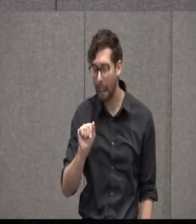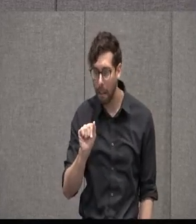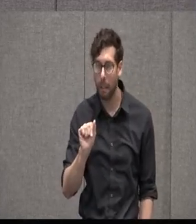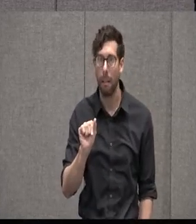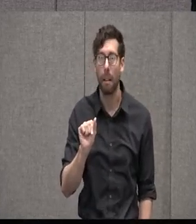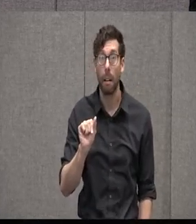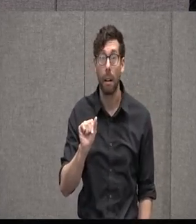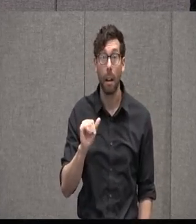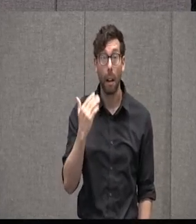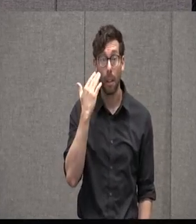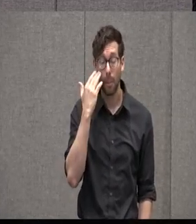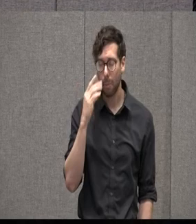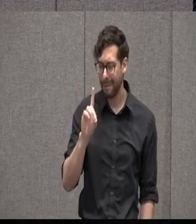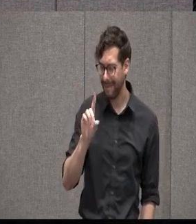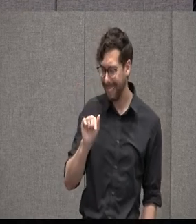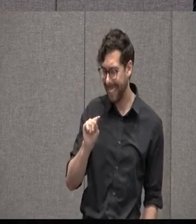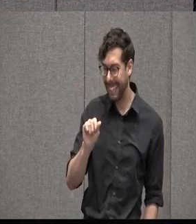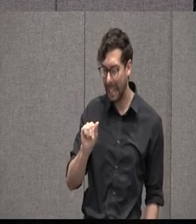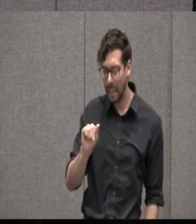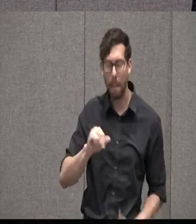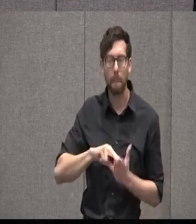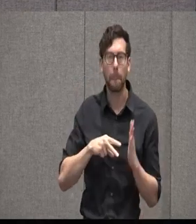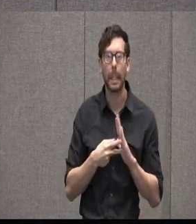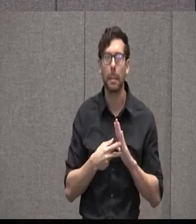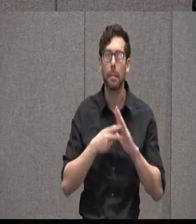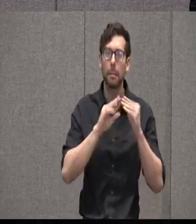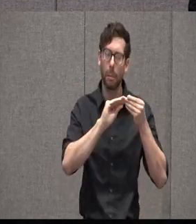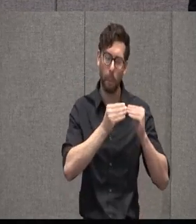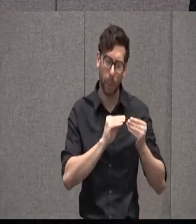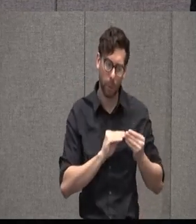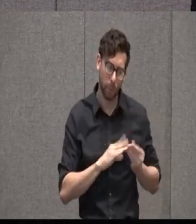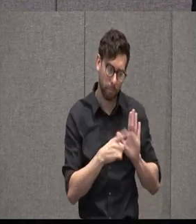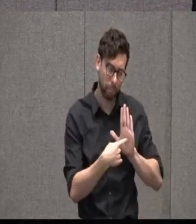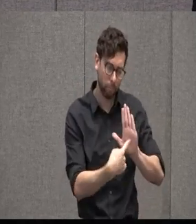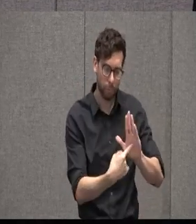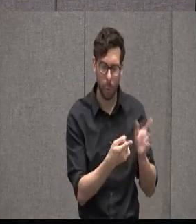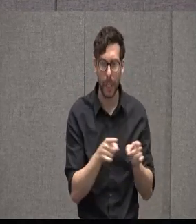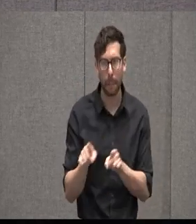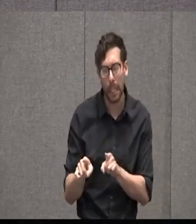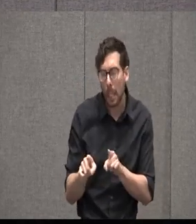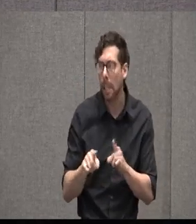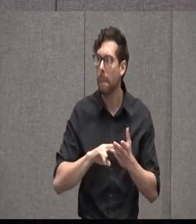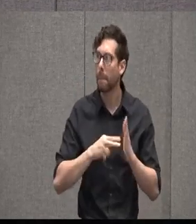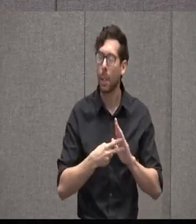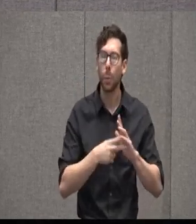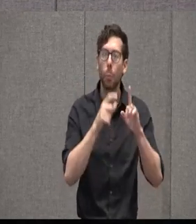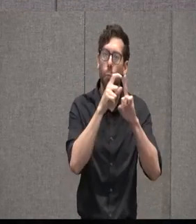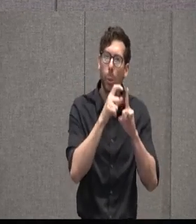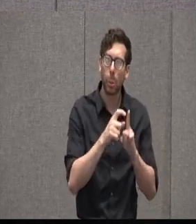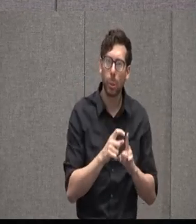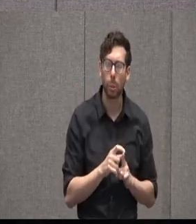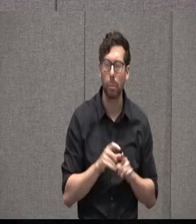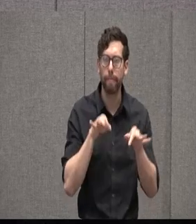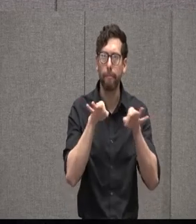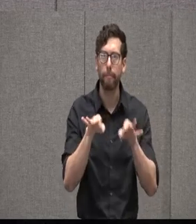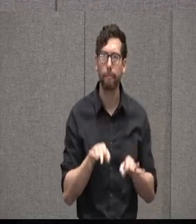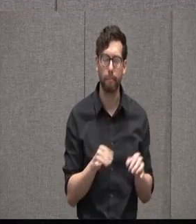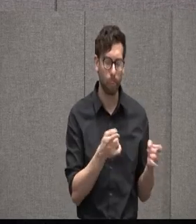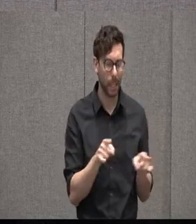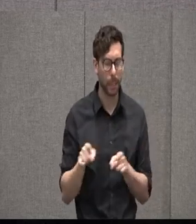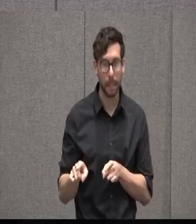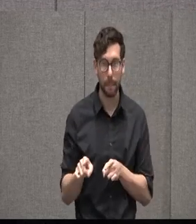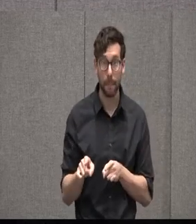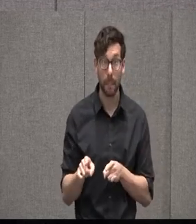can have numbers to describe what's happening. We can have words to describe what's happening. Today, we're going to go back